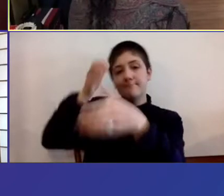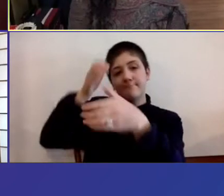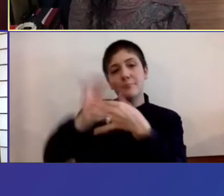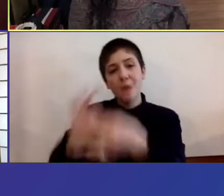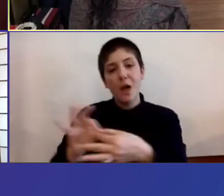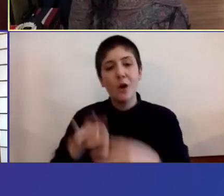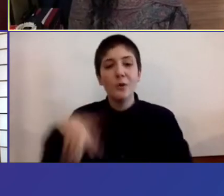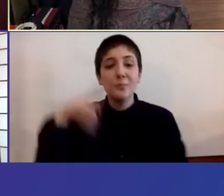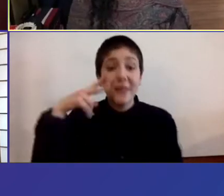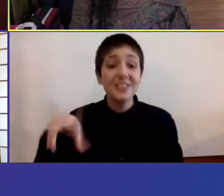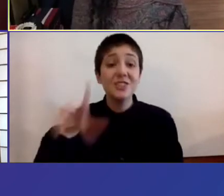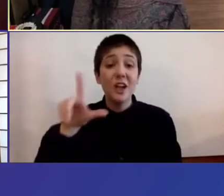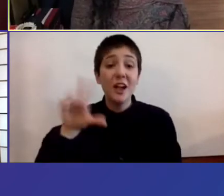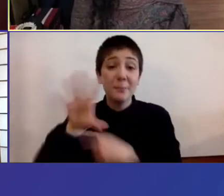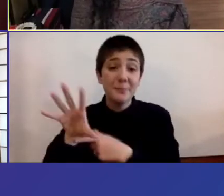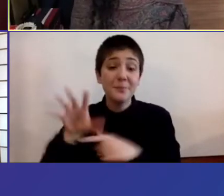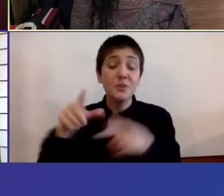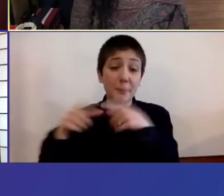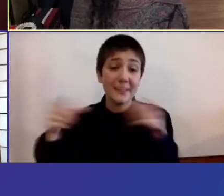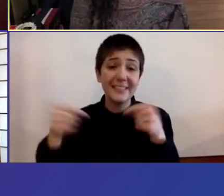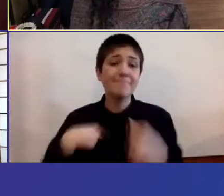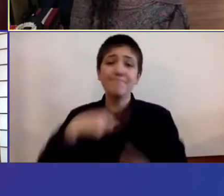I'd love to understand more.